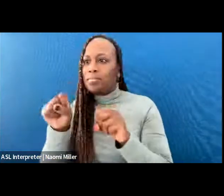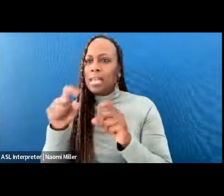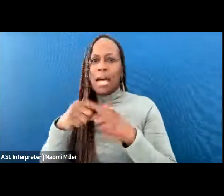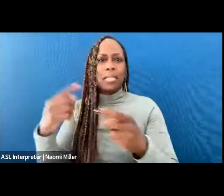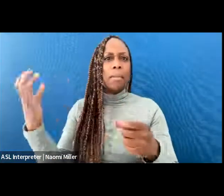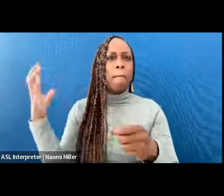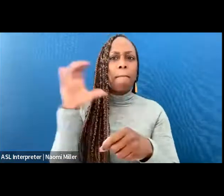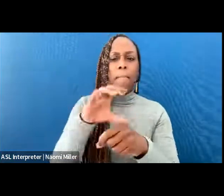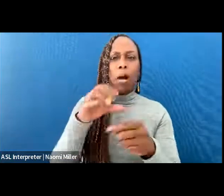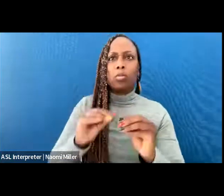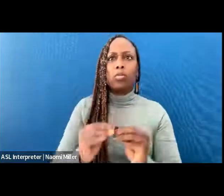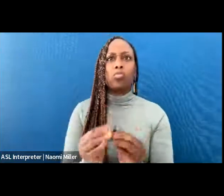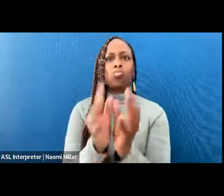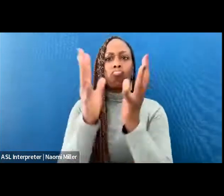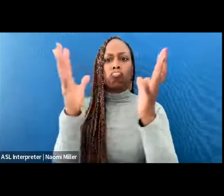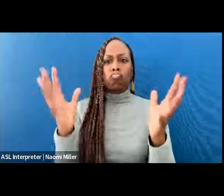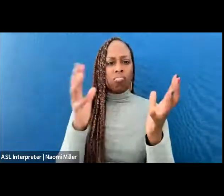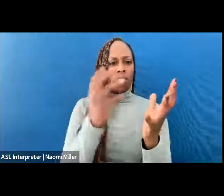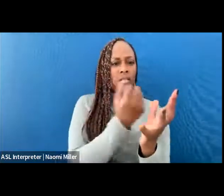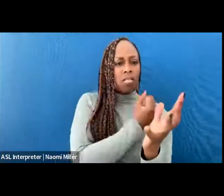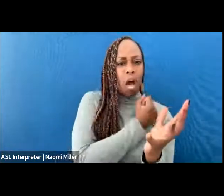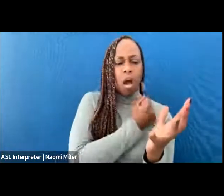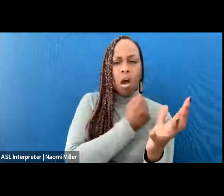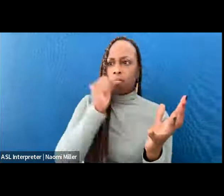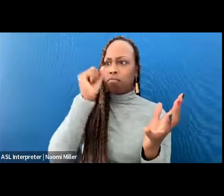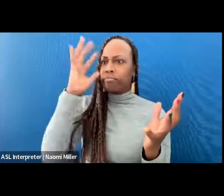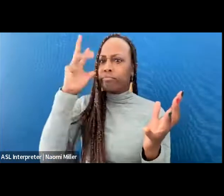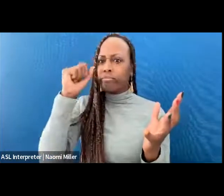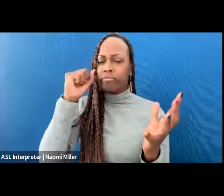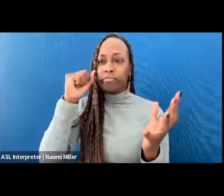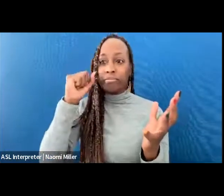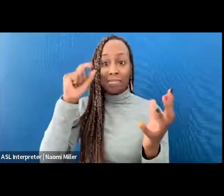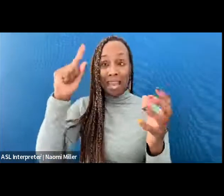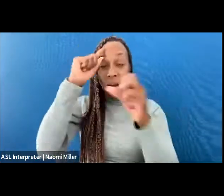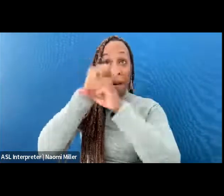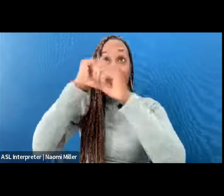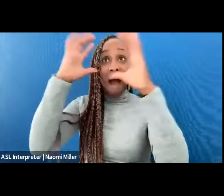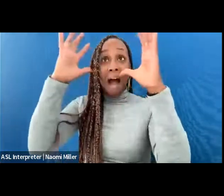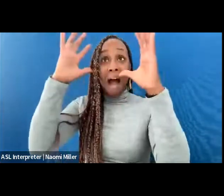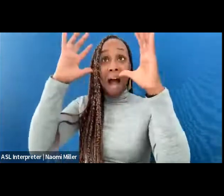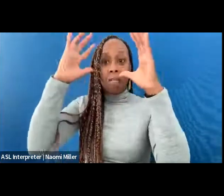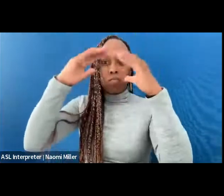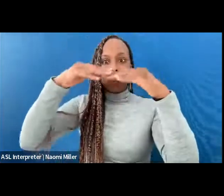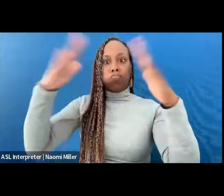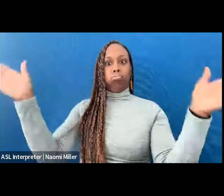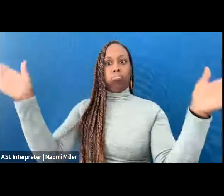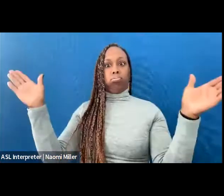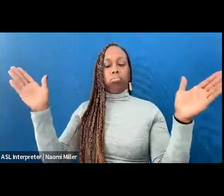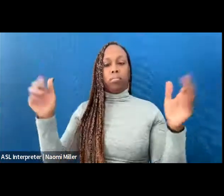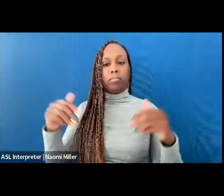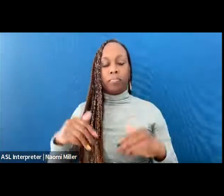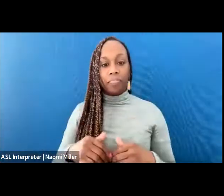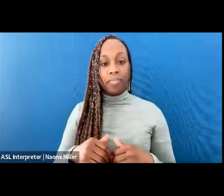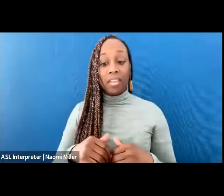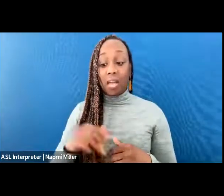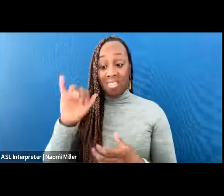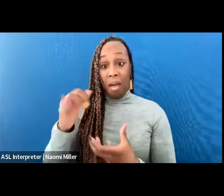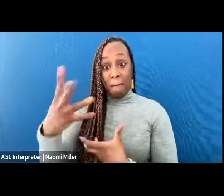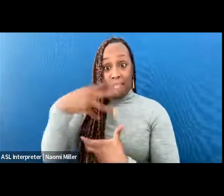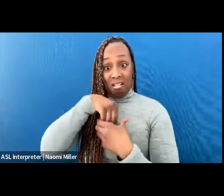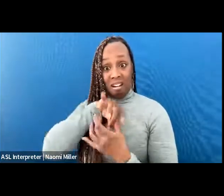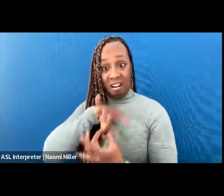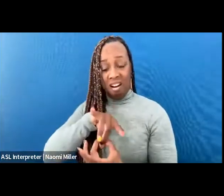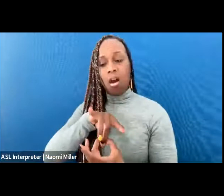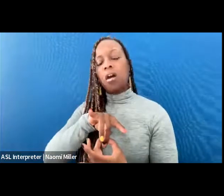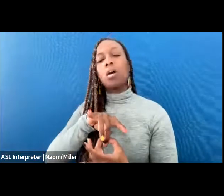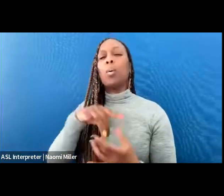love and magnificence that are beyond what we can even imagine. Belonging is a force that can change us down